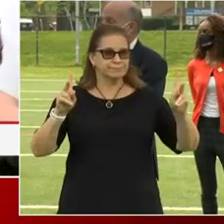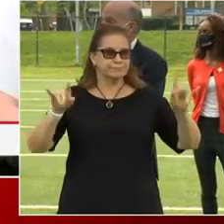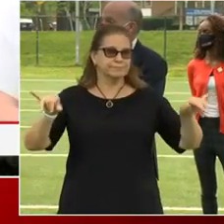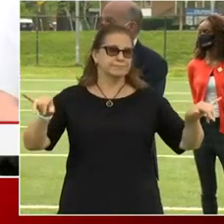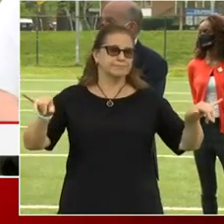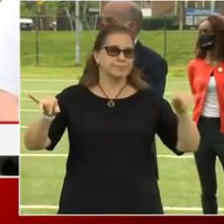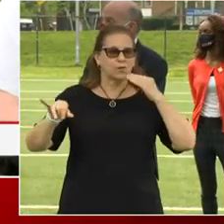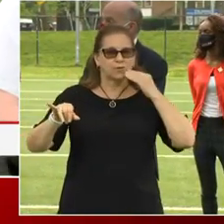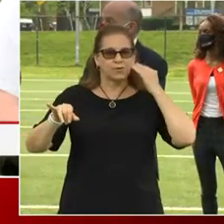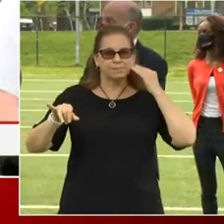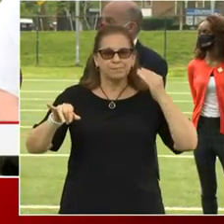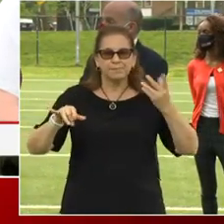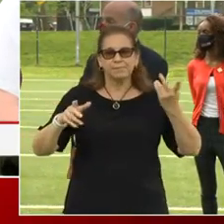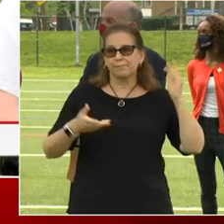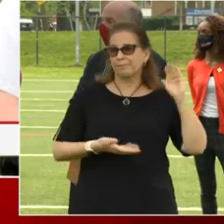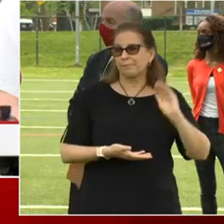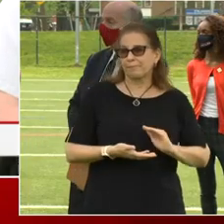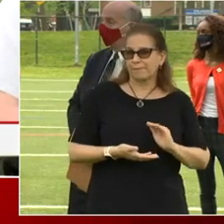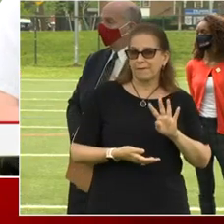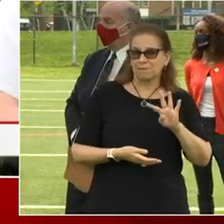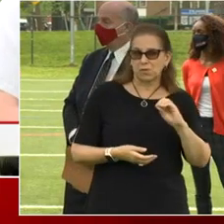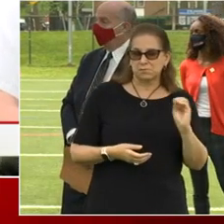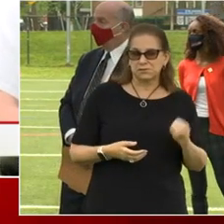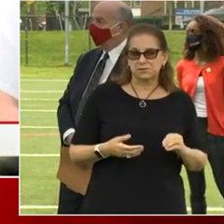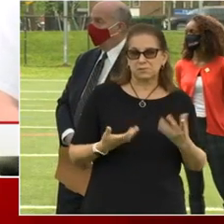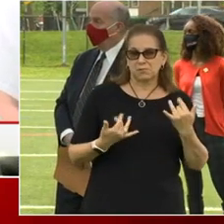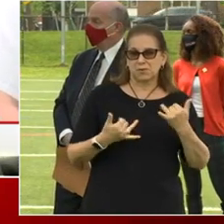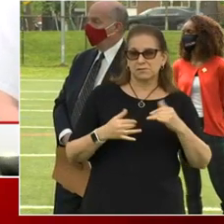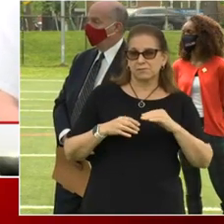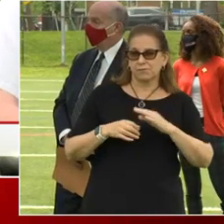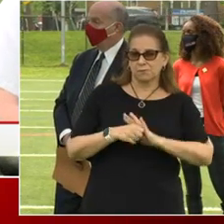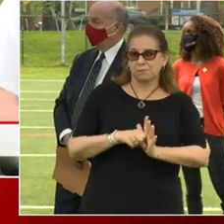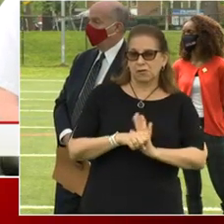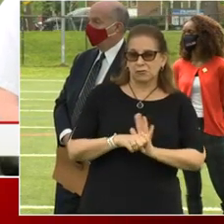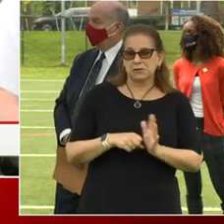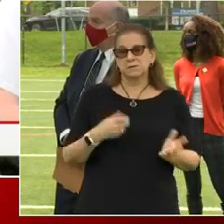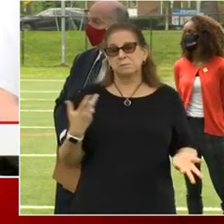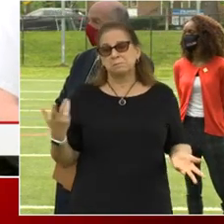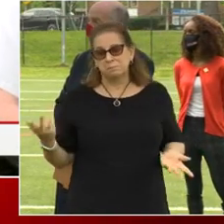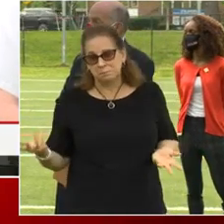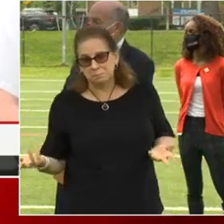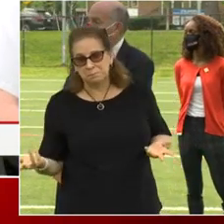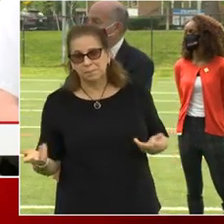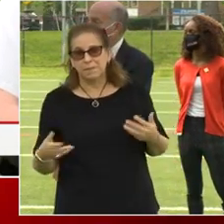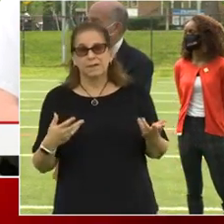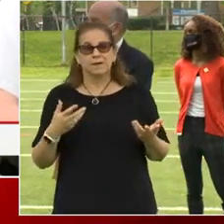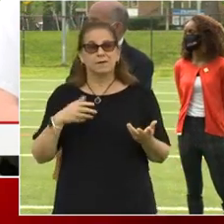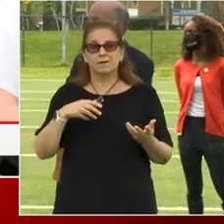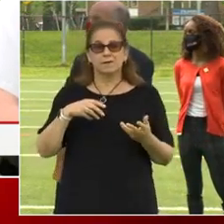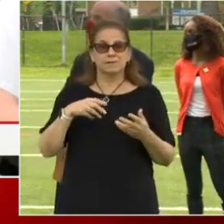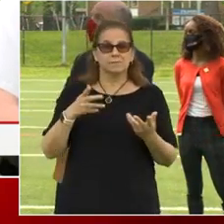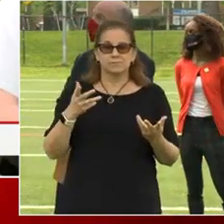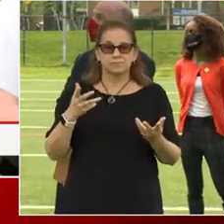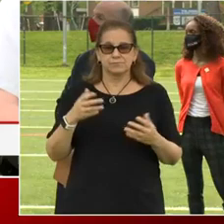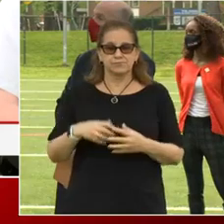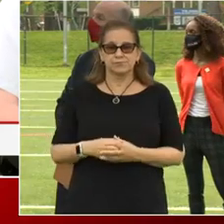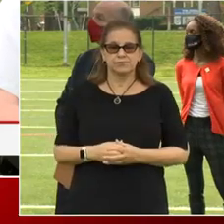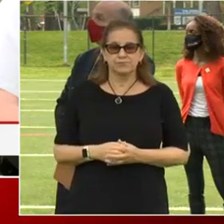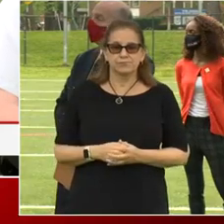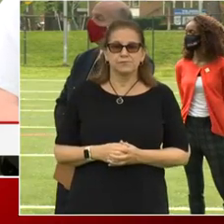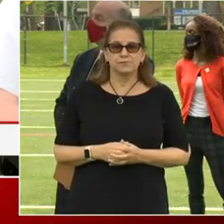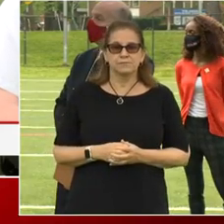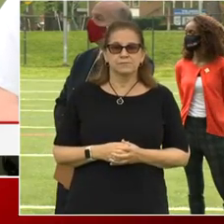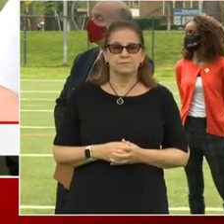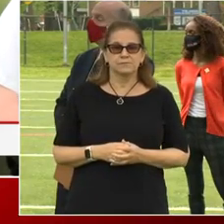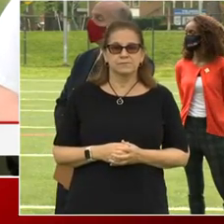in overall arrests, not just juveniles, but in overall arrests. So, not that we're looking again to arrest our way out of a situation. I think